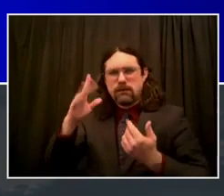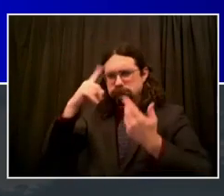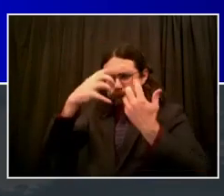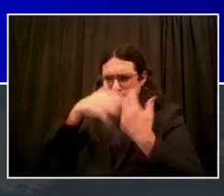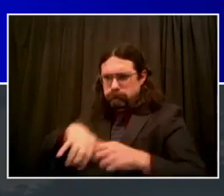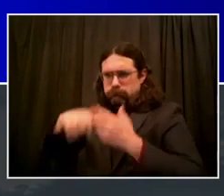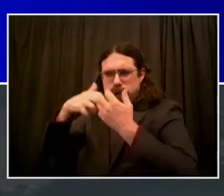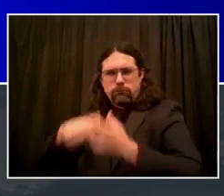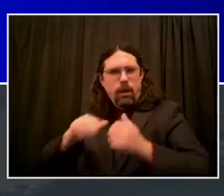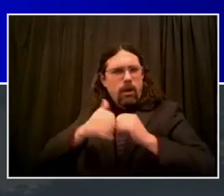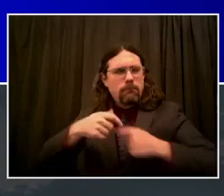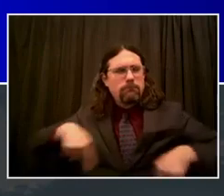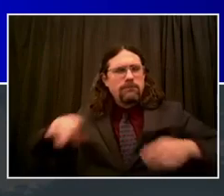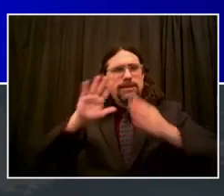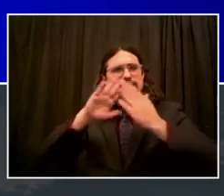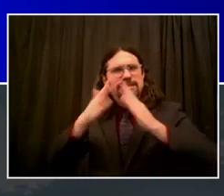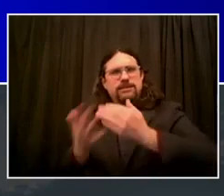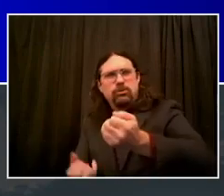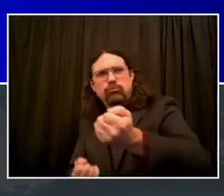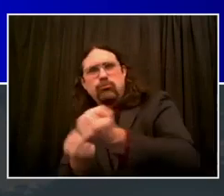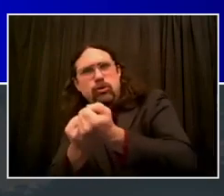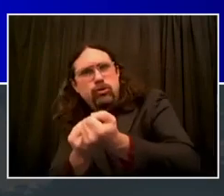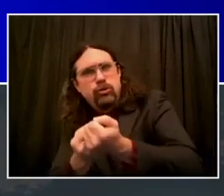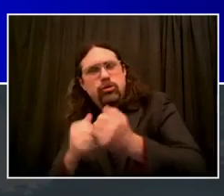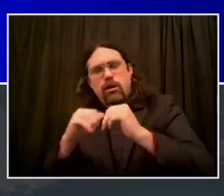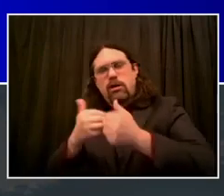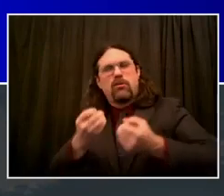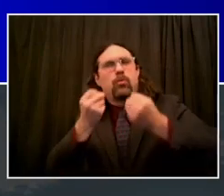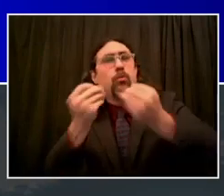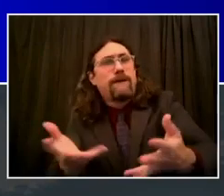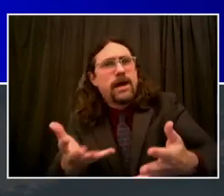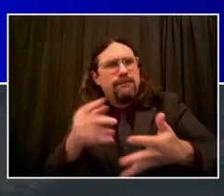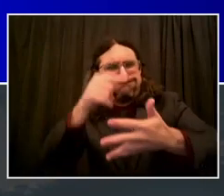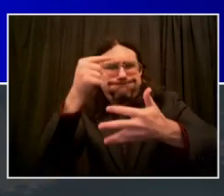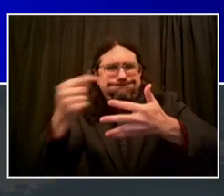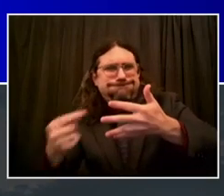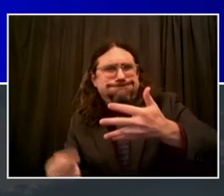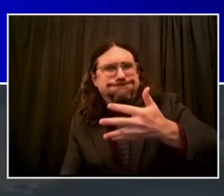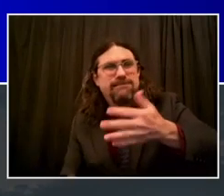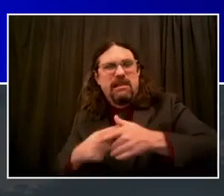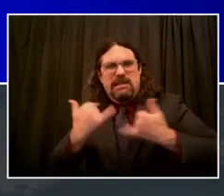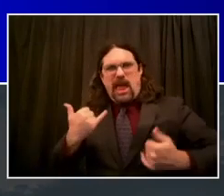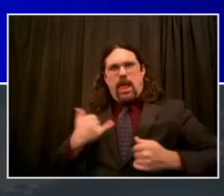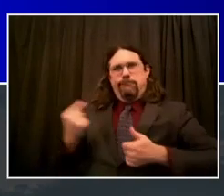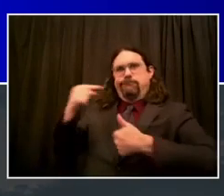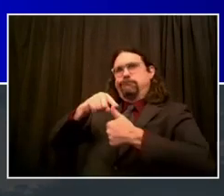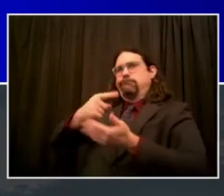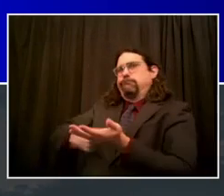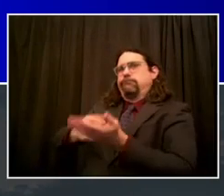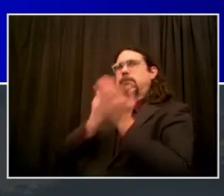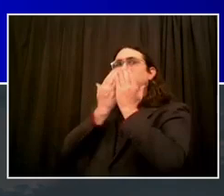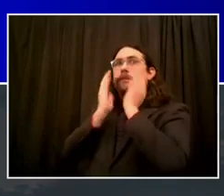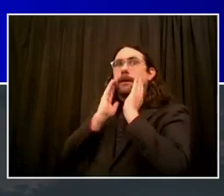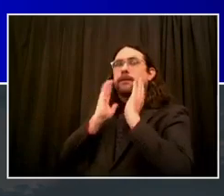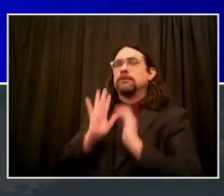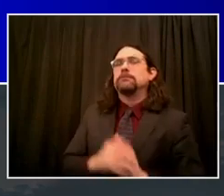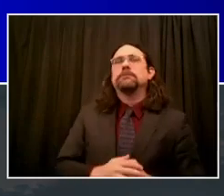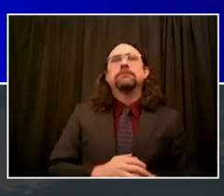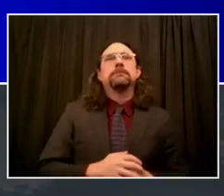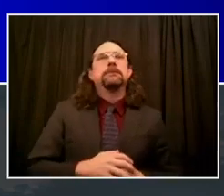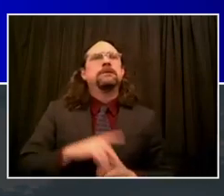working people. Let's talk about the backbone of New York City, the people who do the work. Look, working people